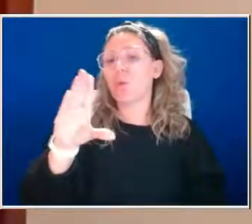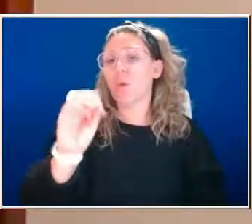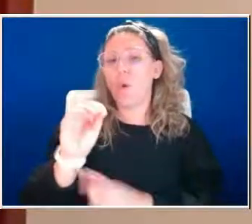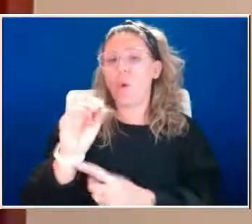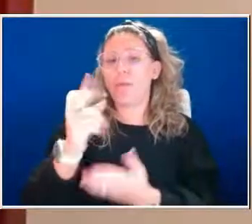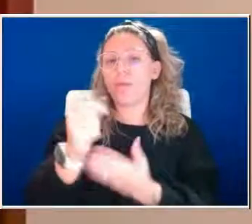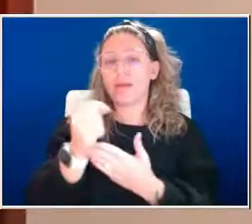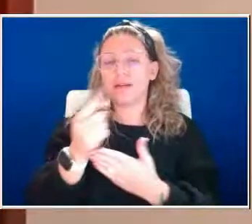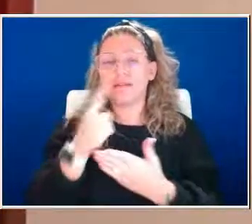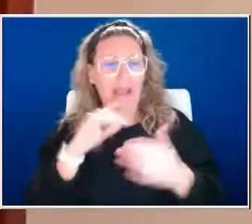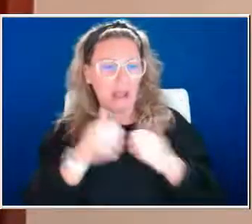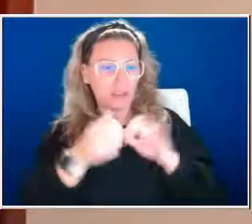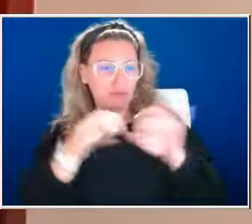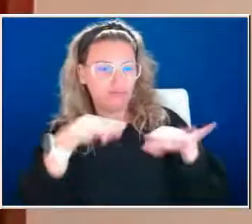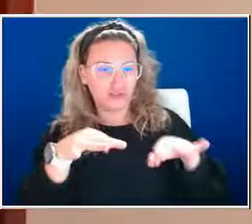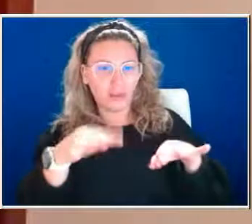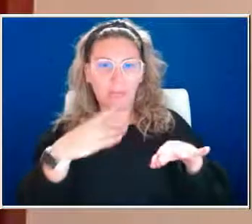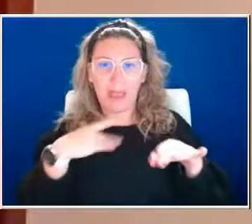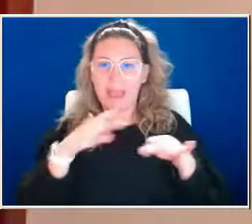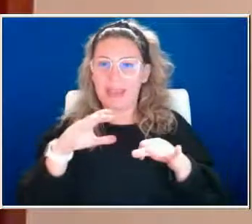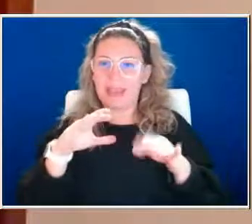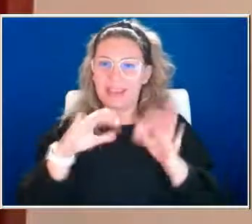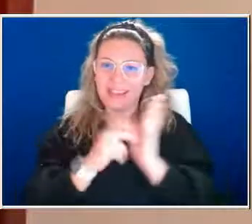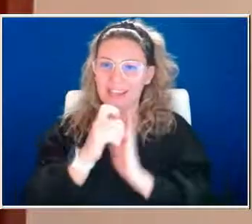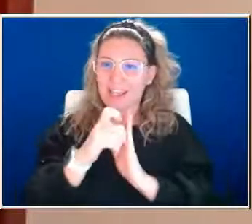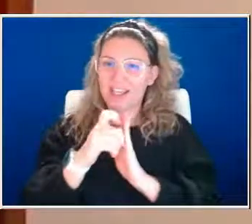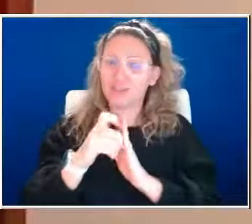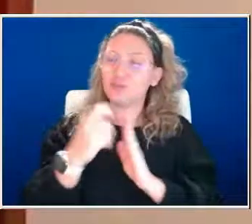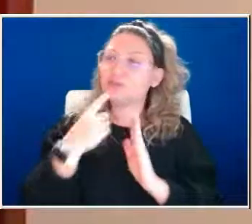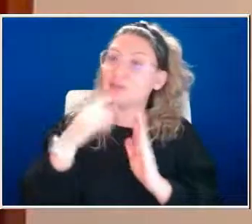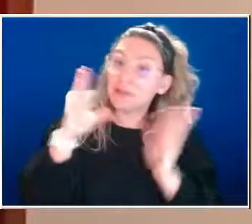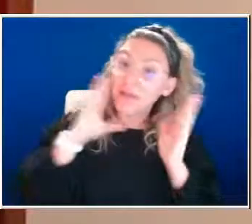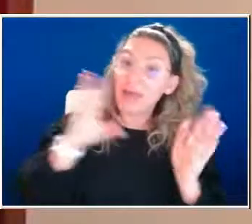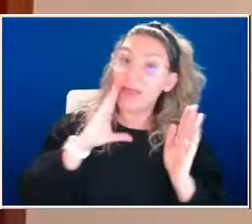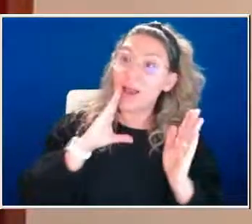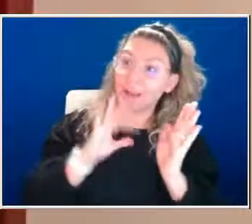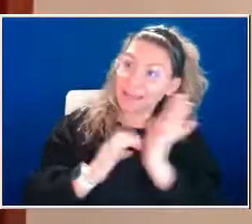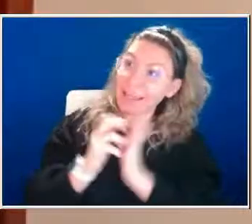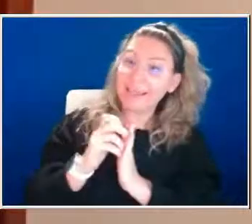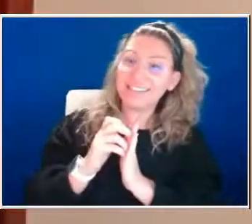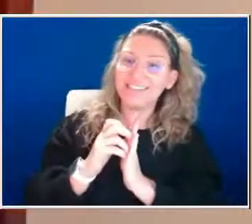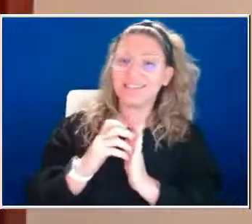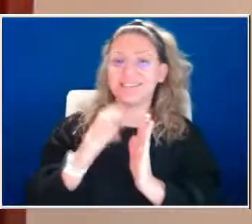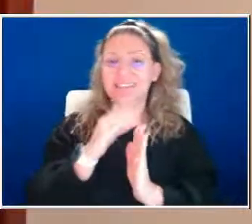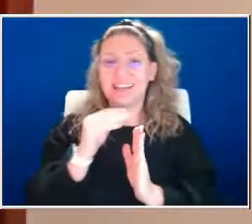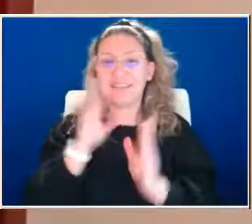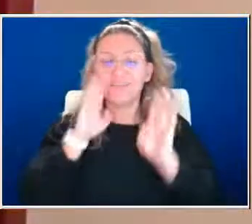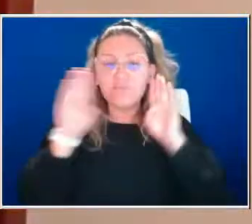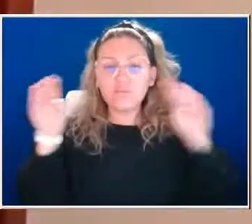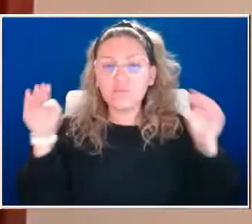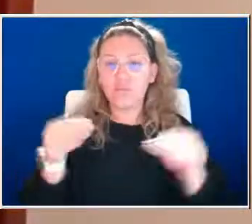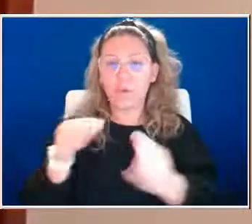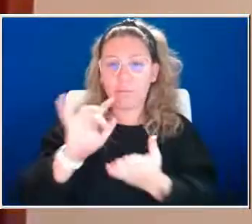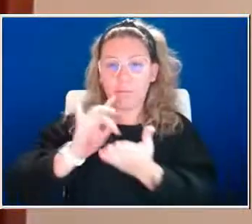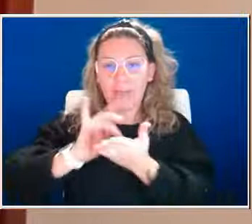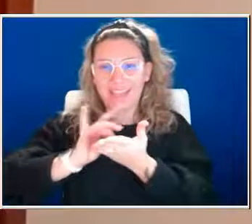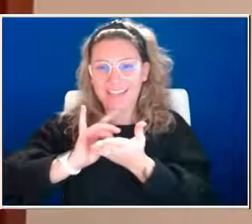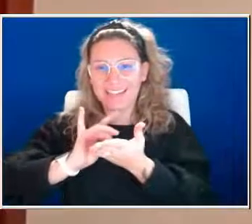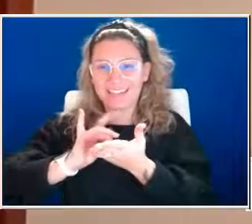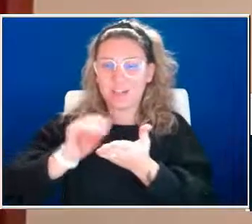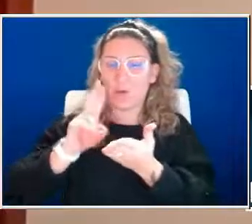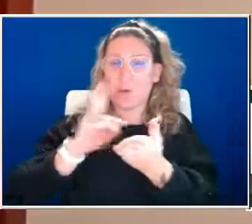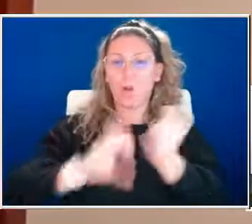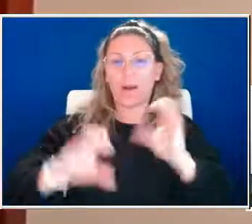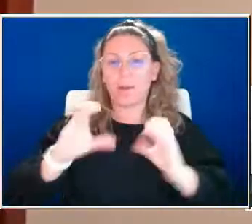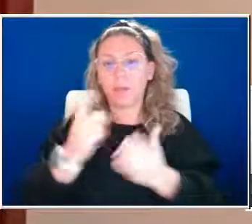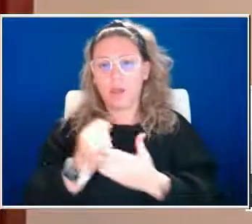is my cancer has a little flag on it that says, "Hi, I'm cancer." And so they have targeted medications or targeted chemotherapy